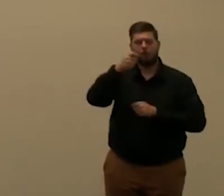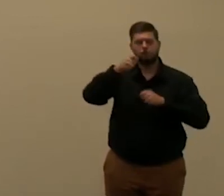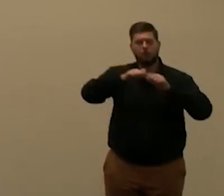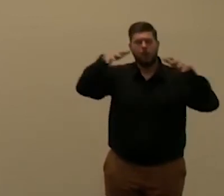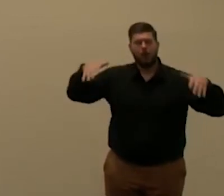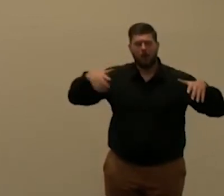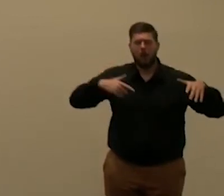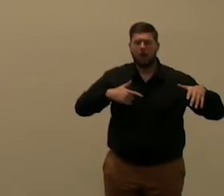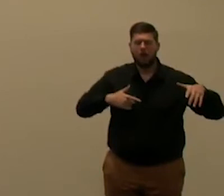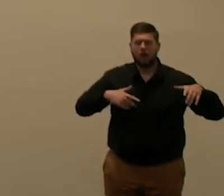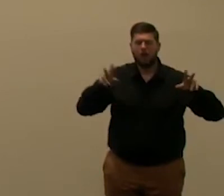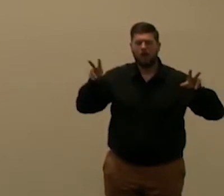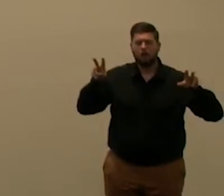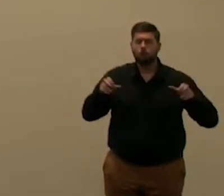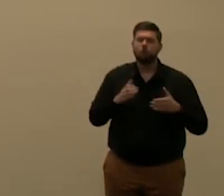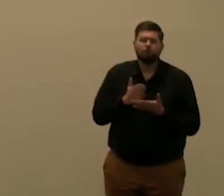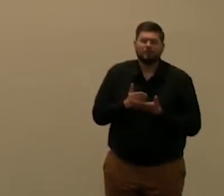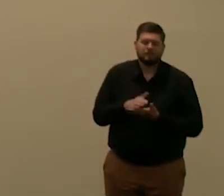category that looks at